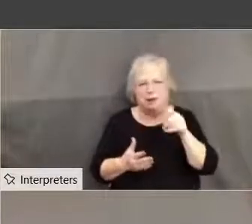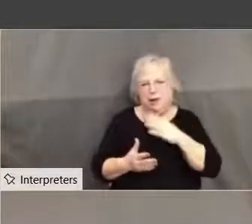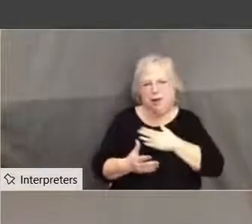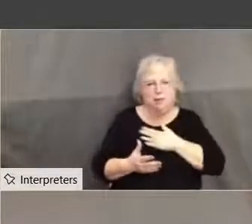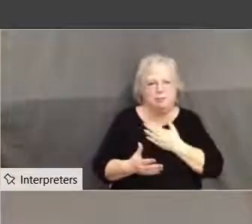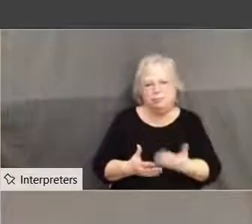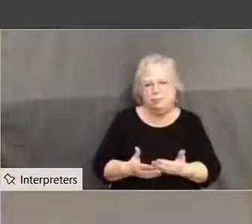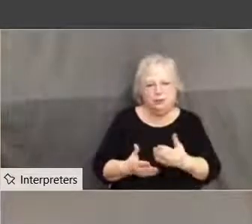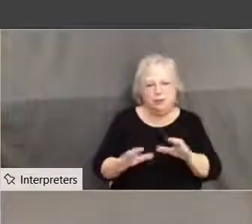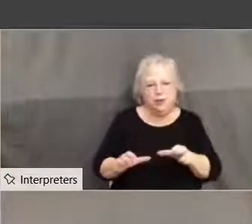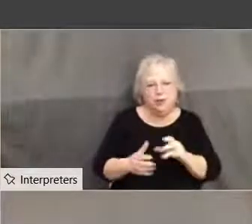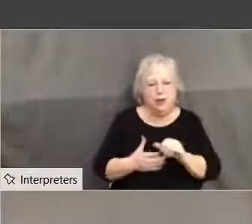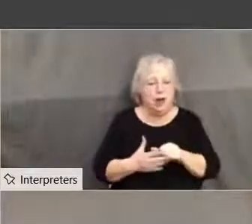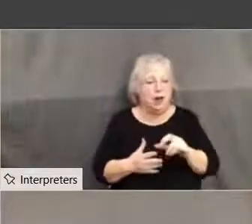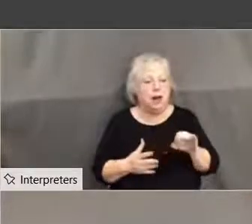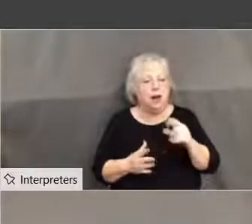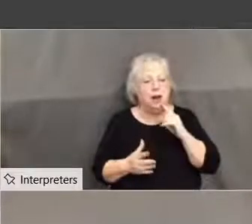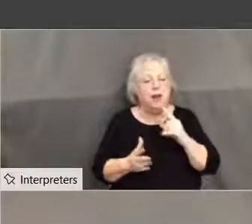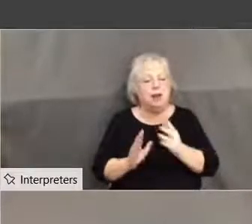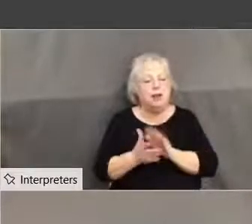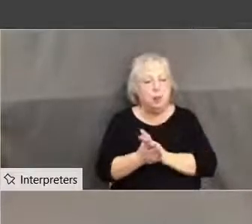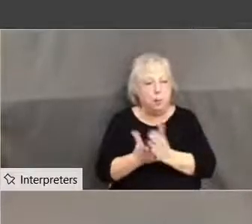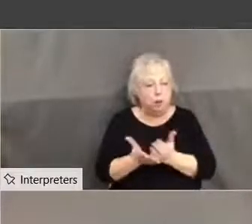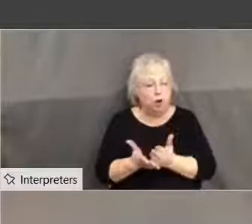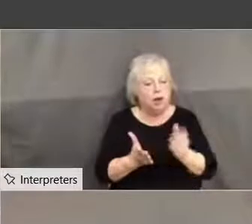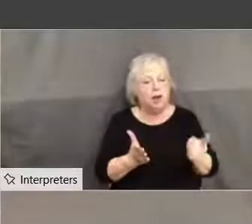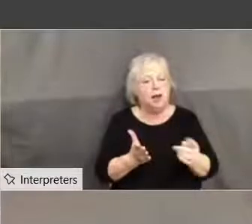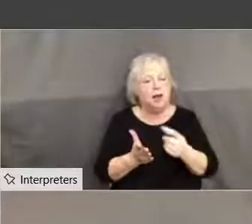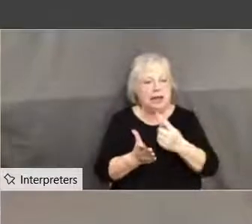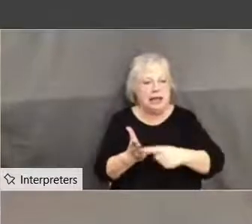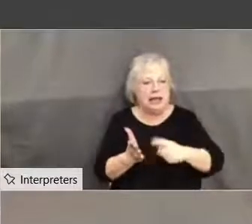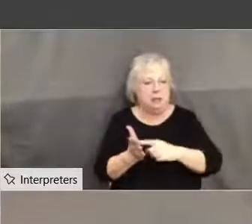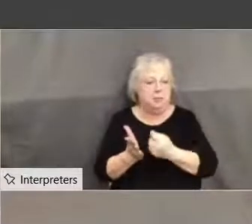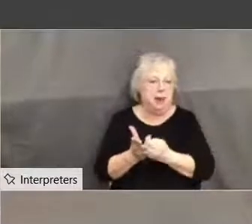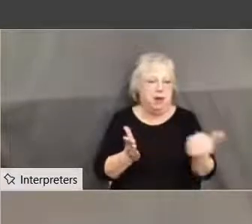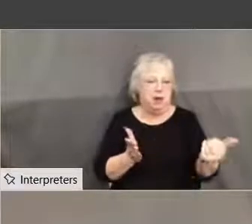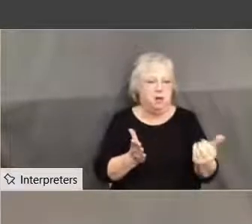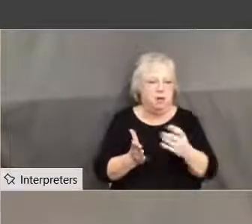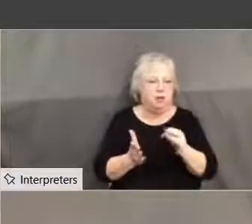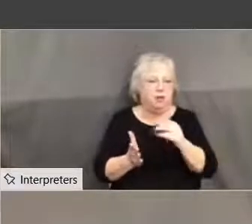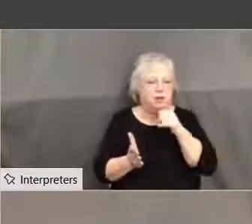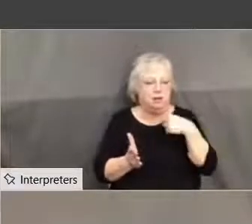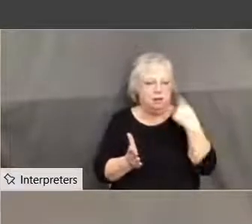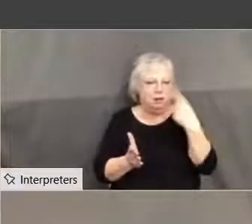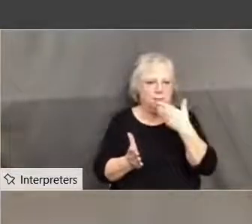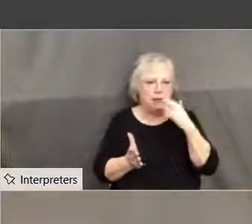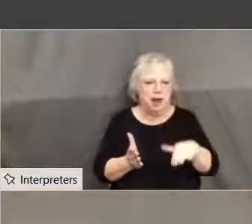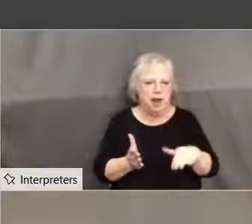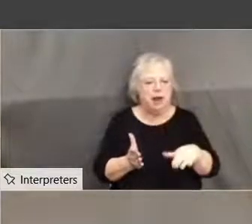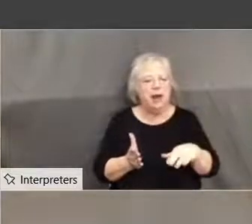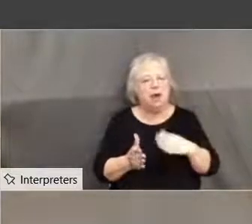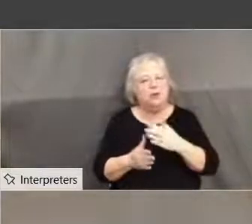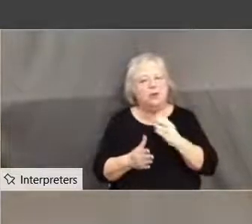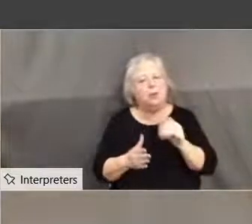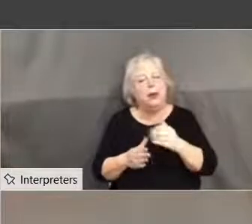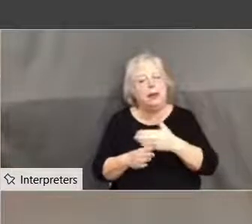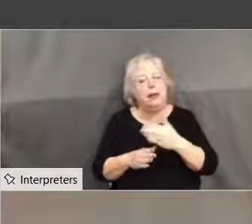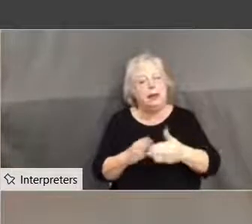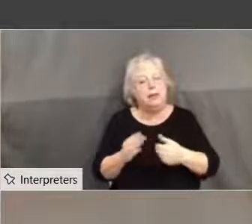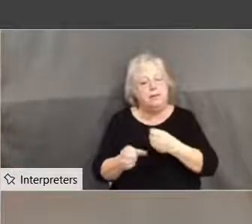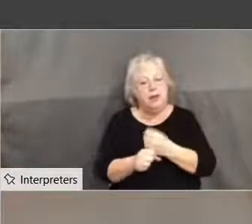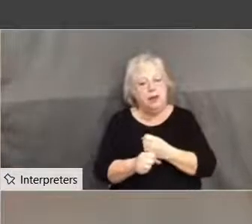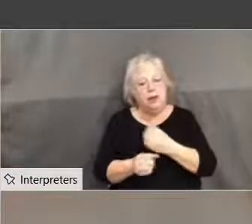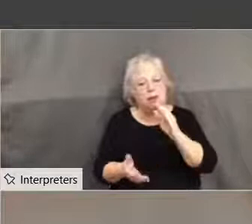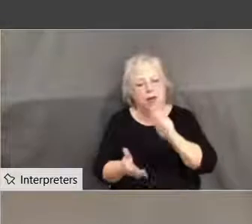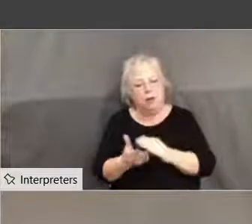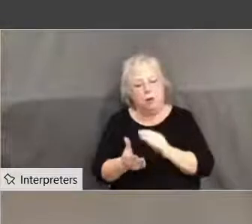it to get their money off their books so it doesn't look bad in the end of the year, so it lowers their ratio, so they're going to have to give it to somebody.